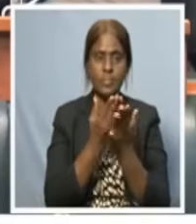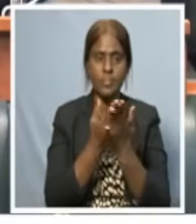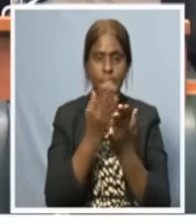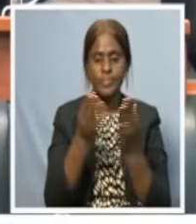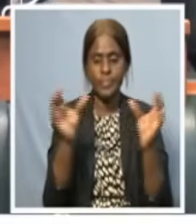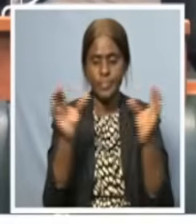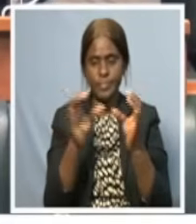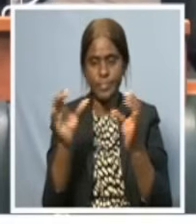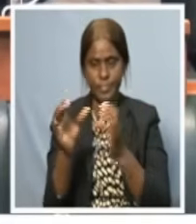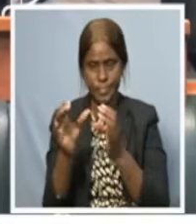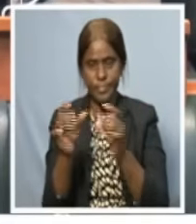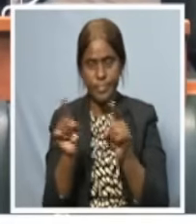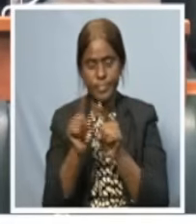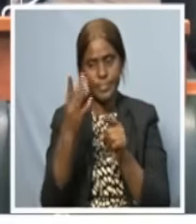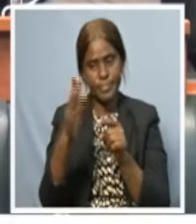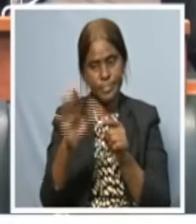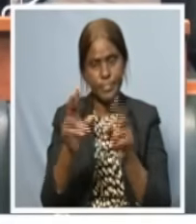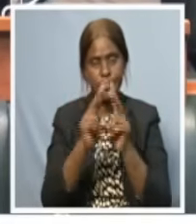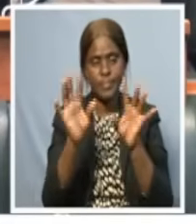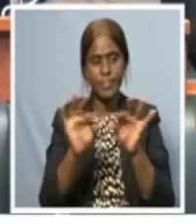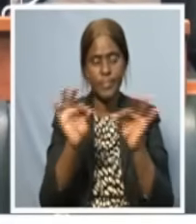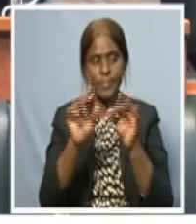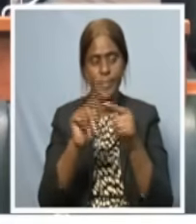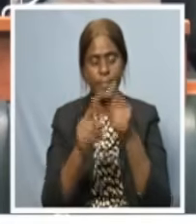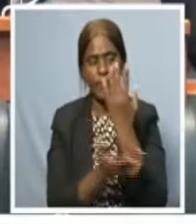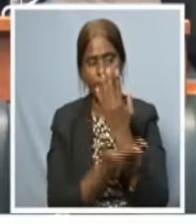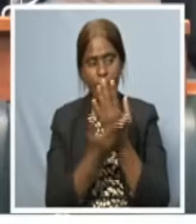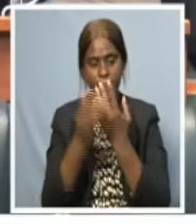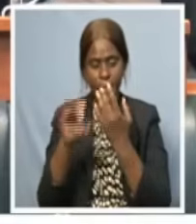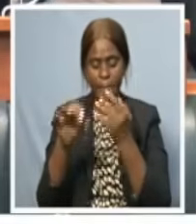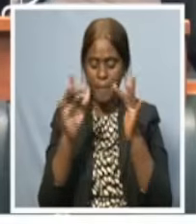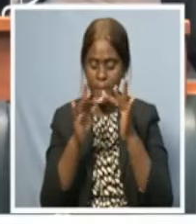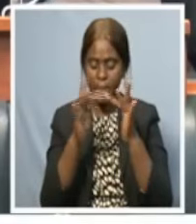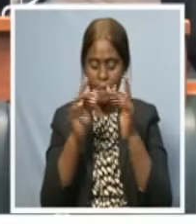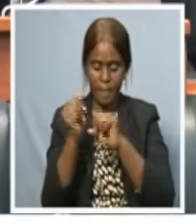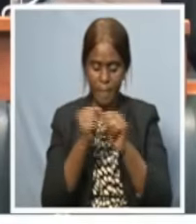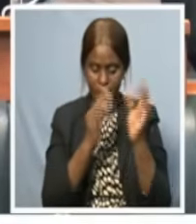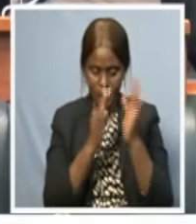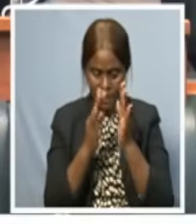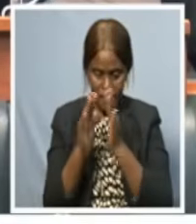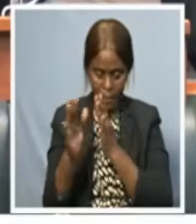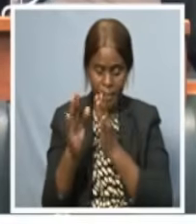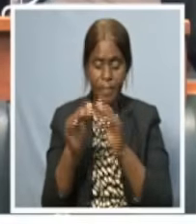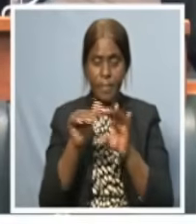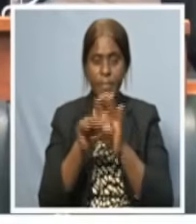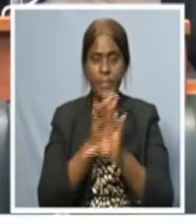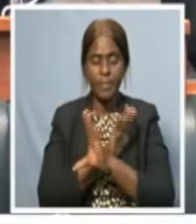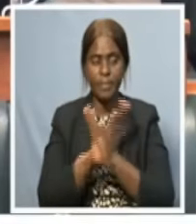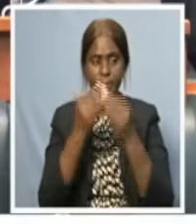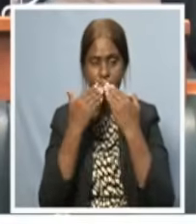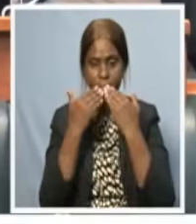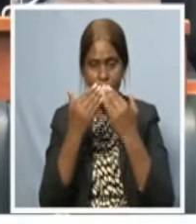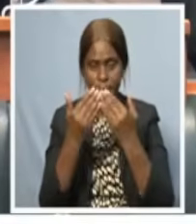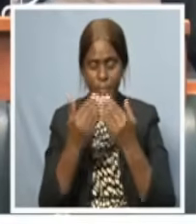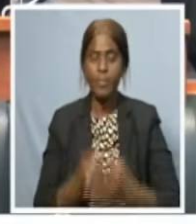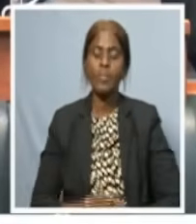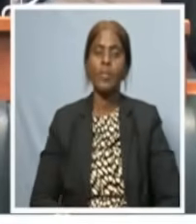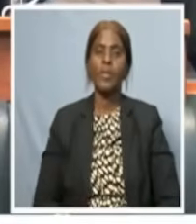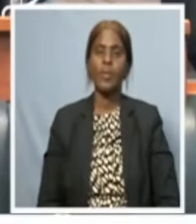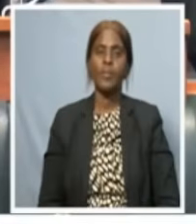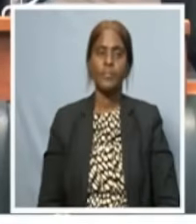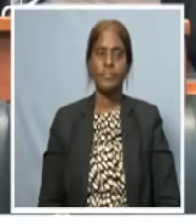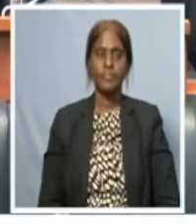recommendations of the committee as they are key to enhancing child online protection measures in Zambia. I beg to